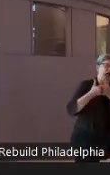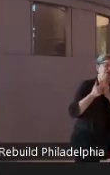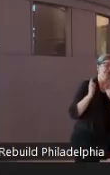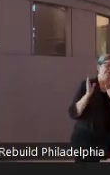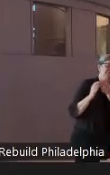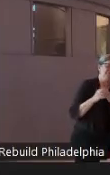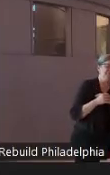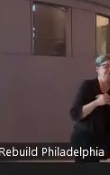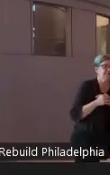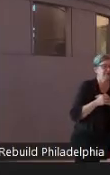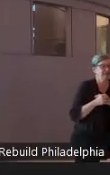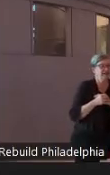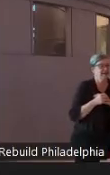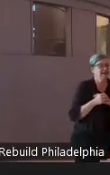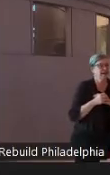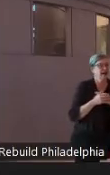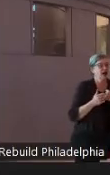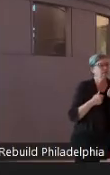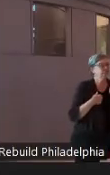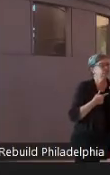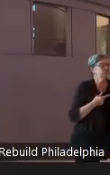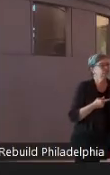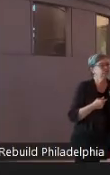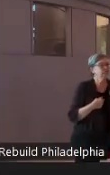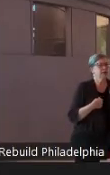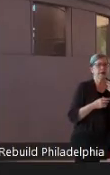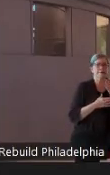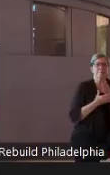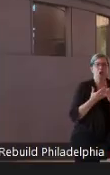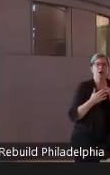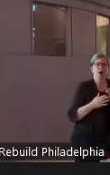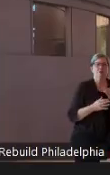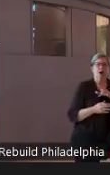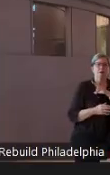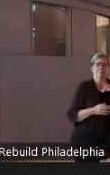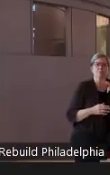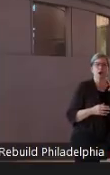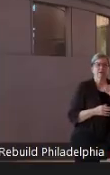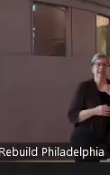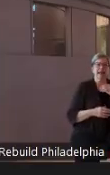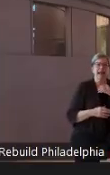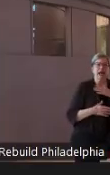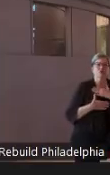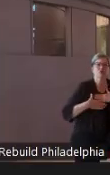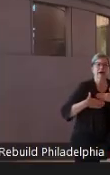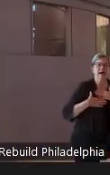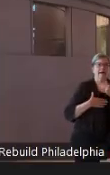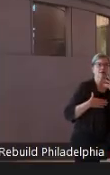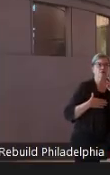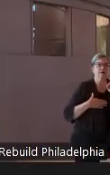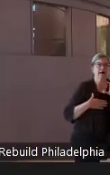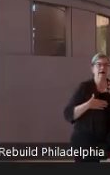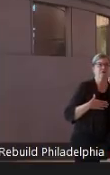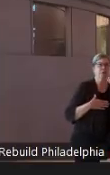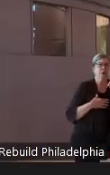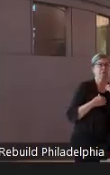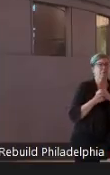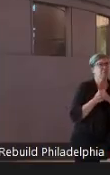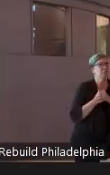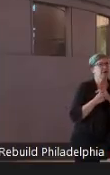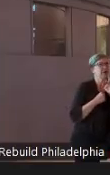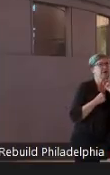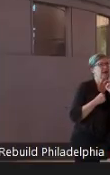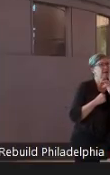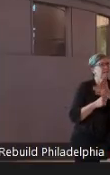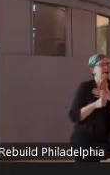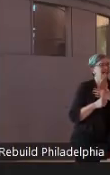there. I have been a part of Parks and Recreation now my